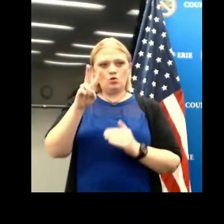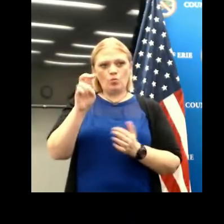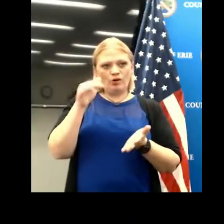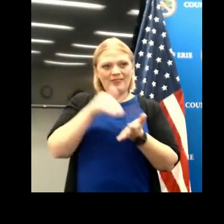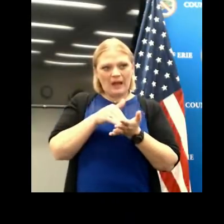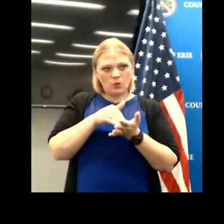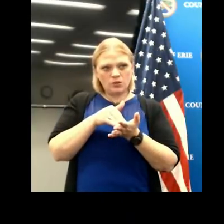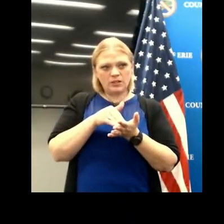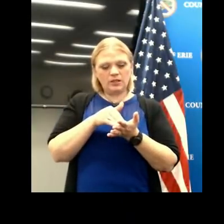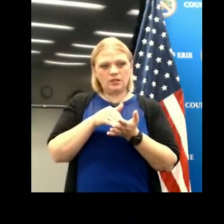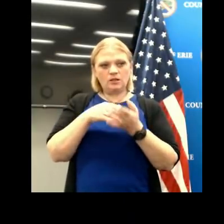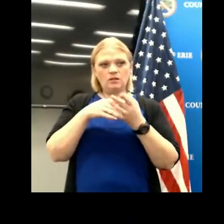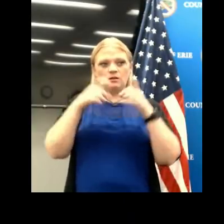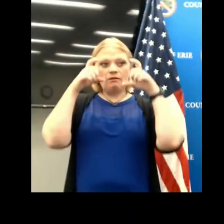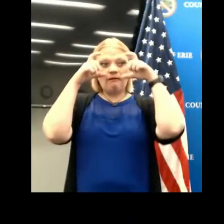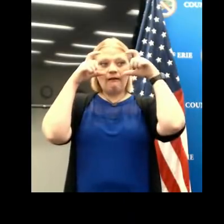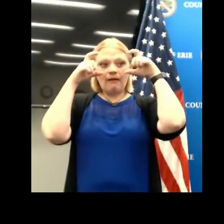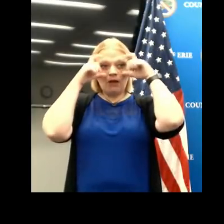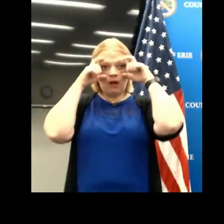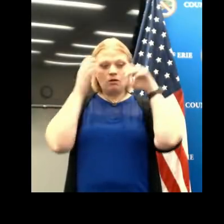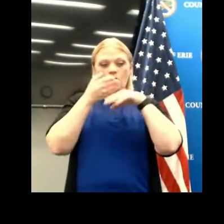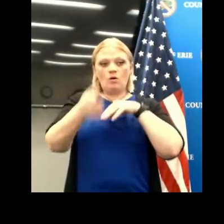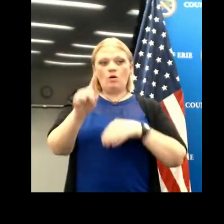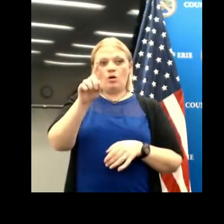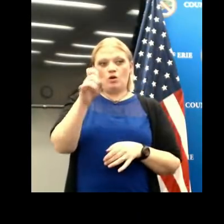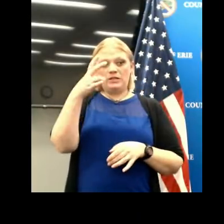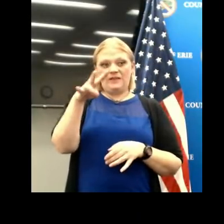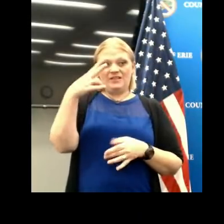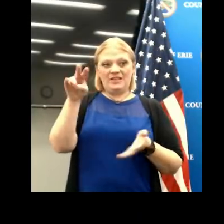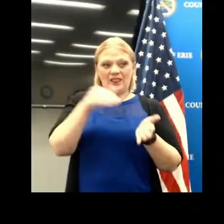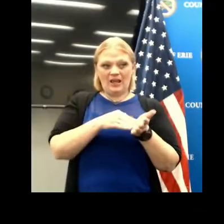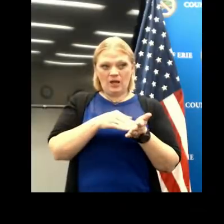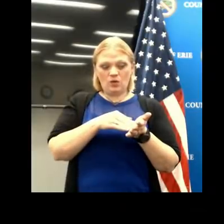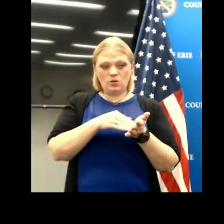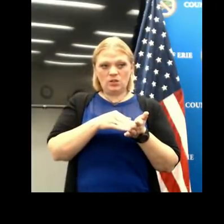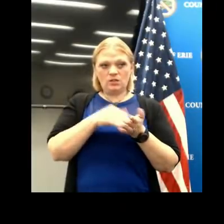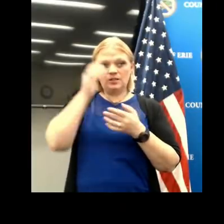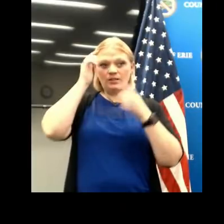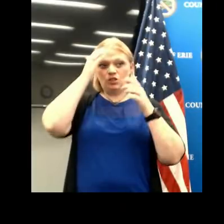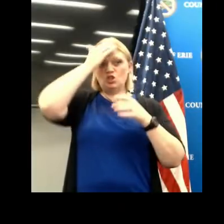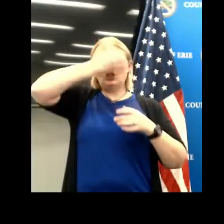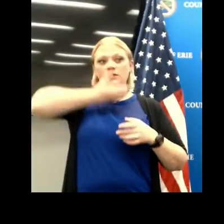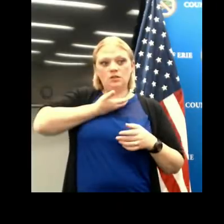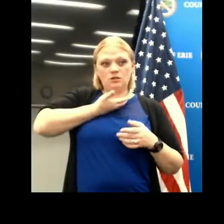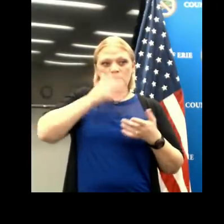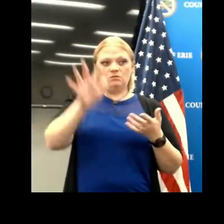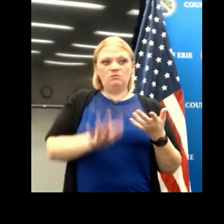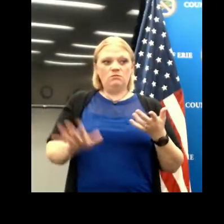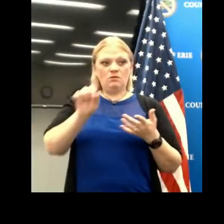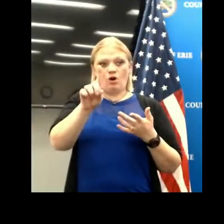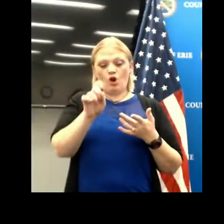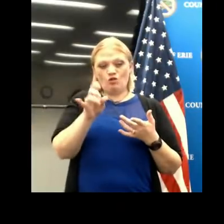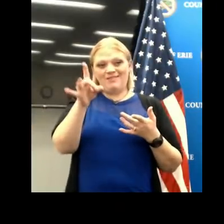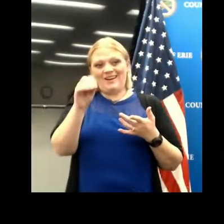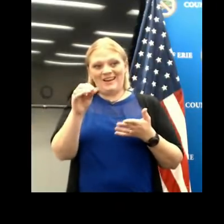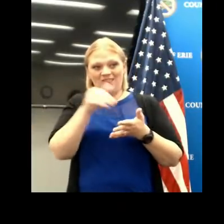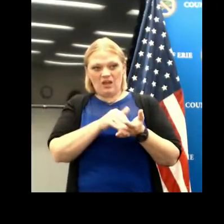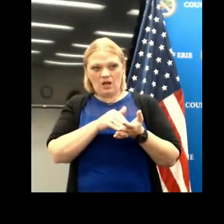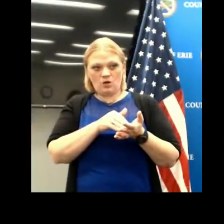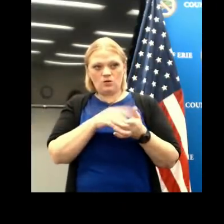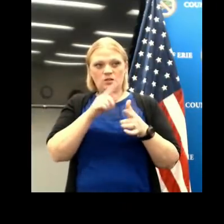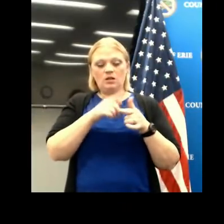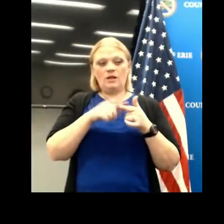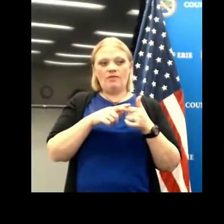of those. Goggles, over 117,000. Face shields, approximately 180,000.